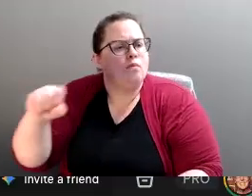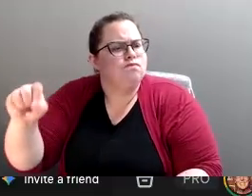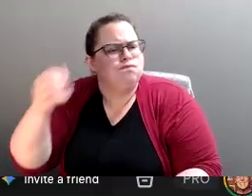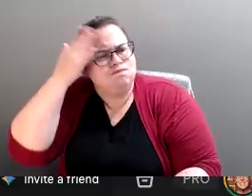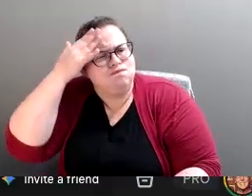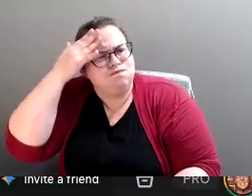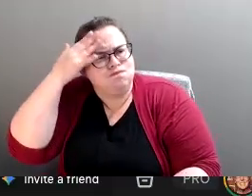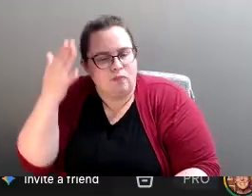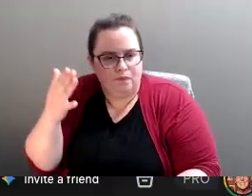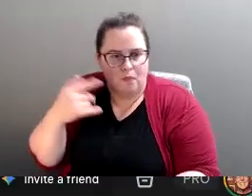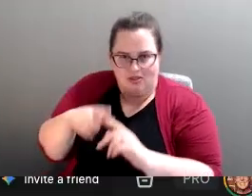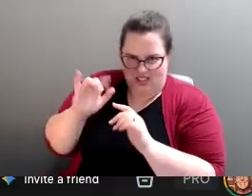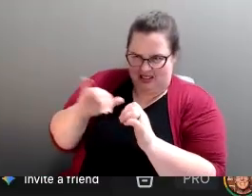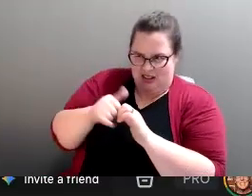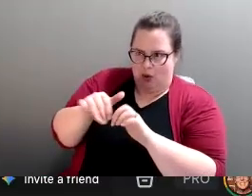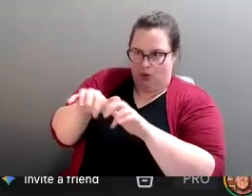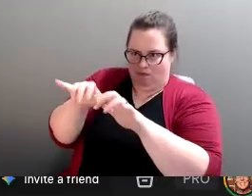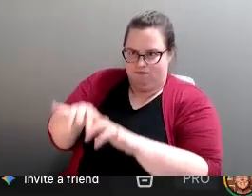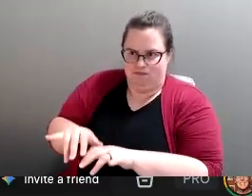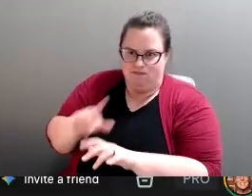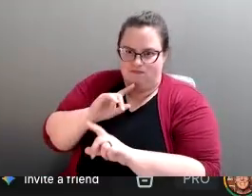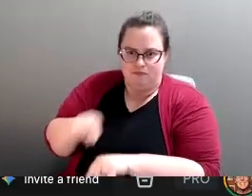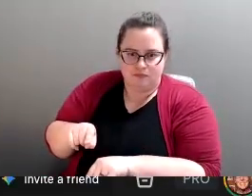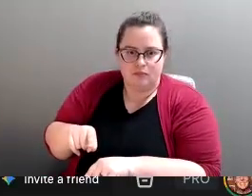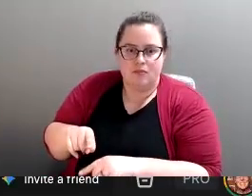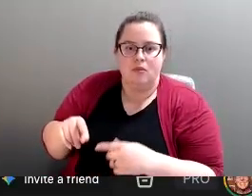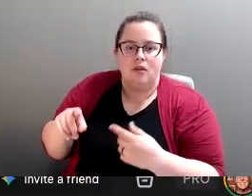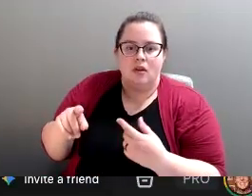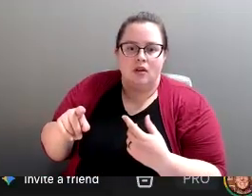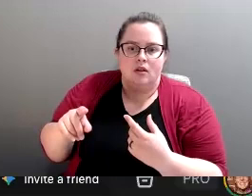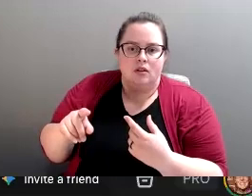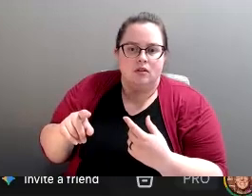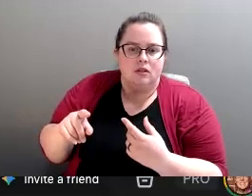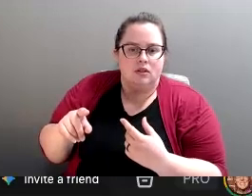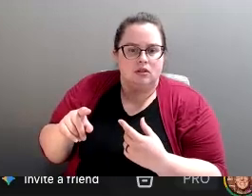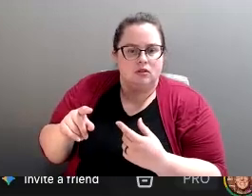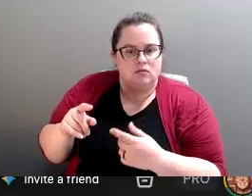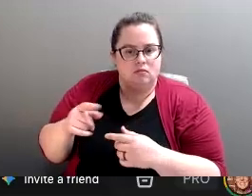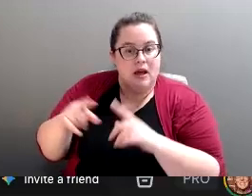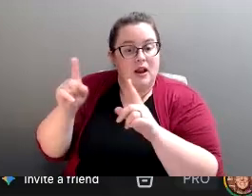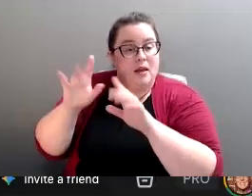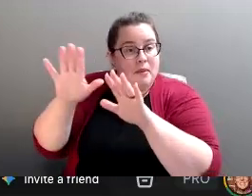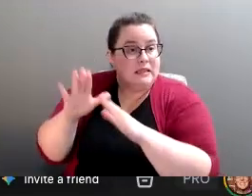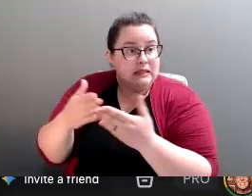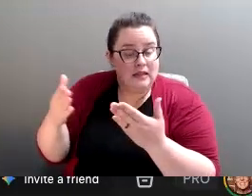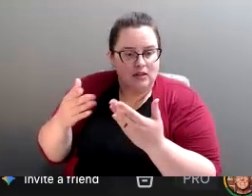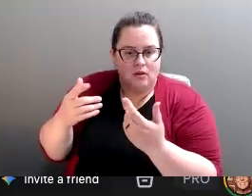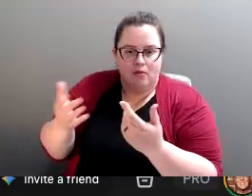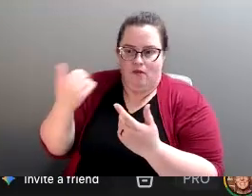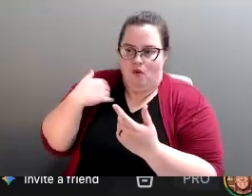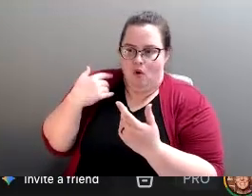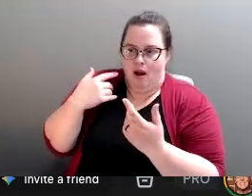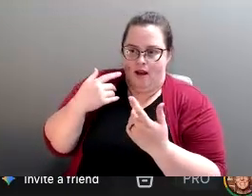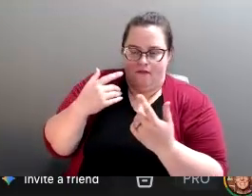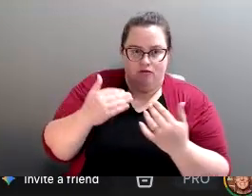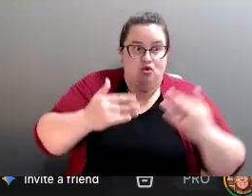Like, that's Right. how you talk. And Right. so the amazing thing is that we've gotten now, we had information overload in the